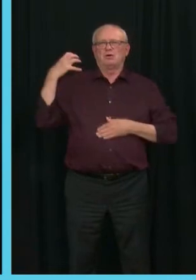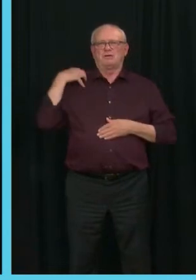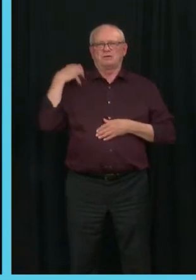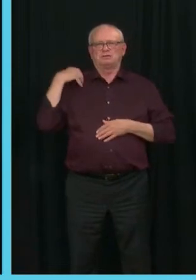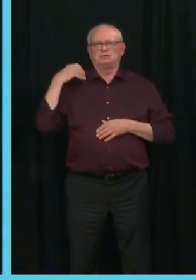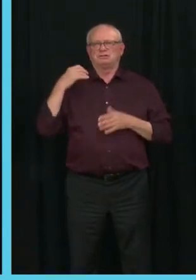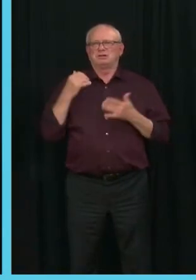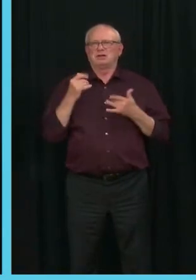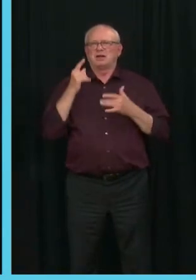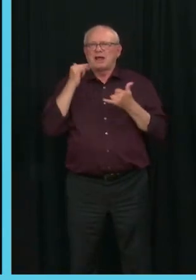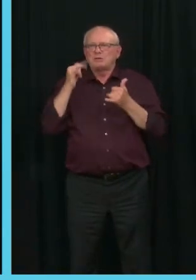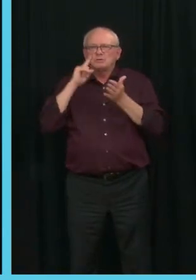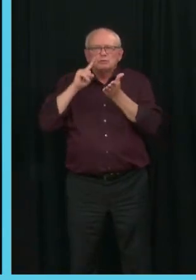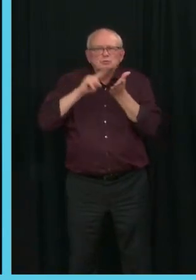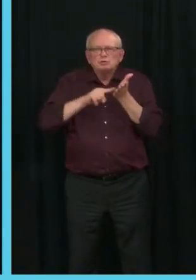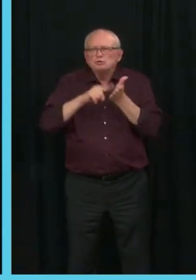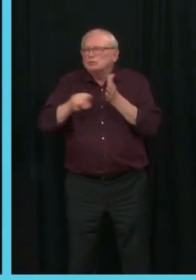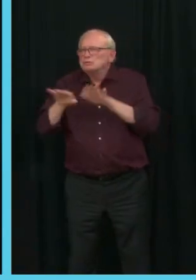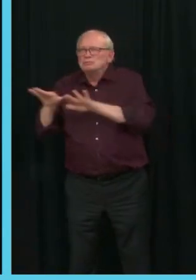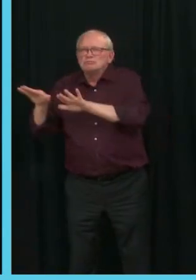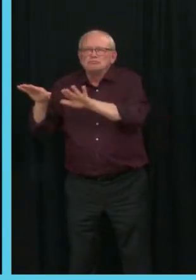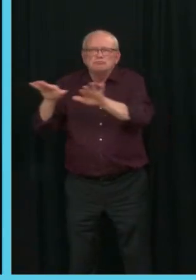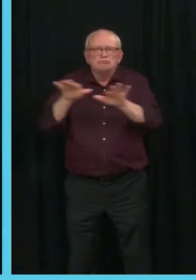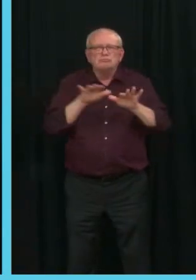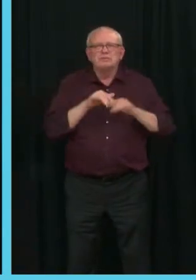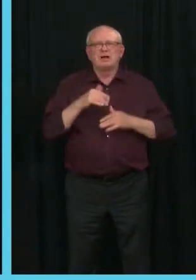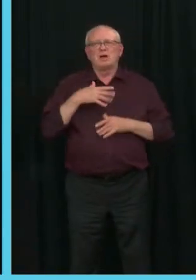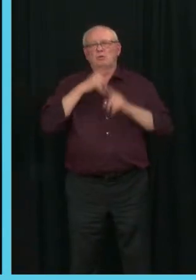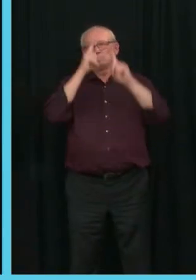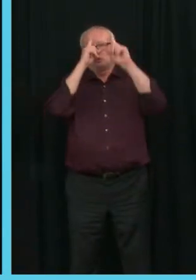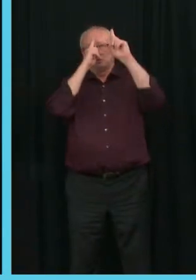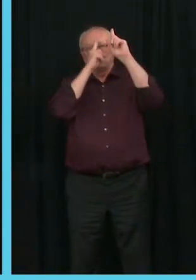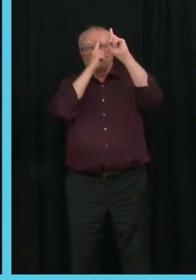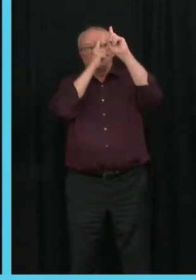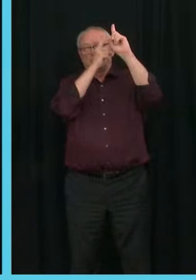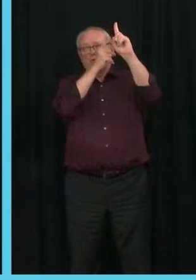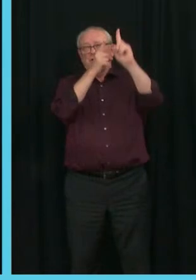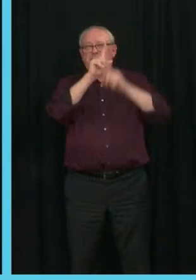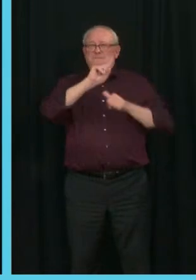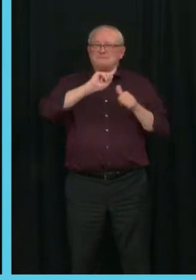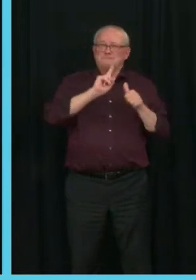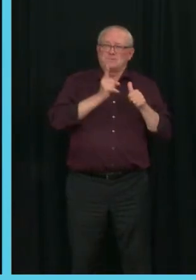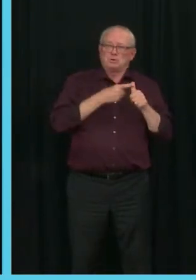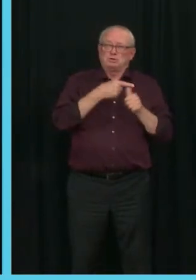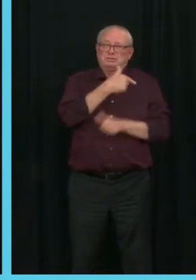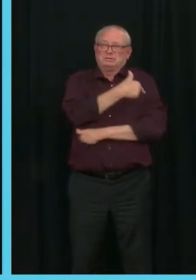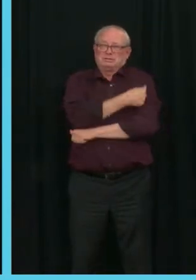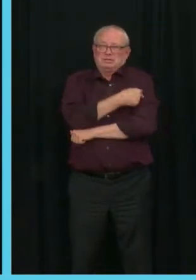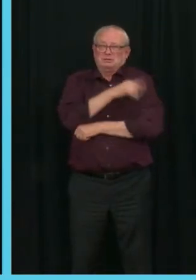we approach our target of 70% first dose coverage, we're also